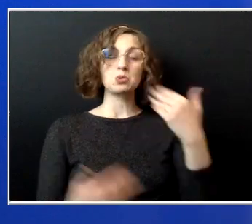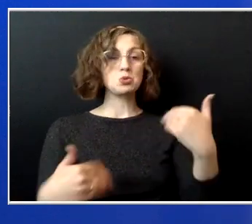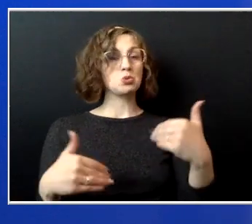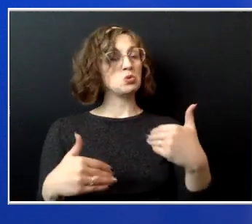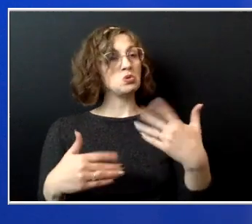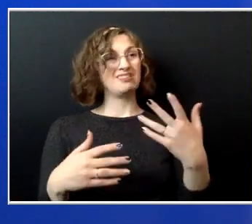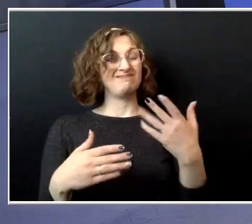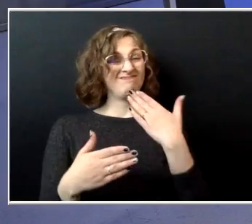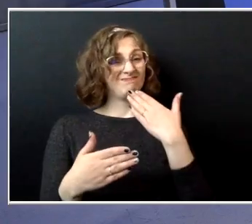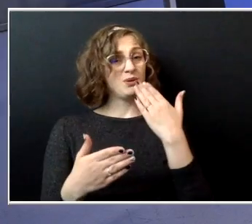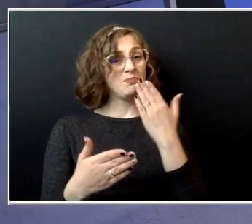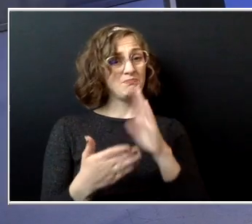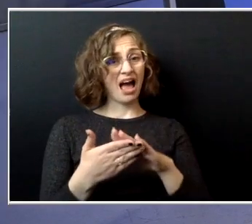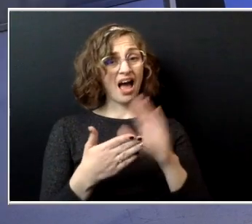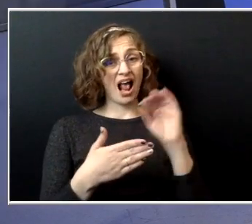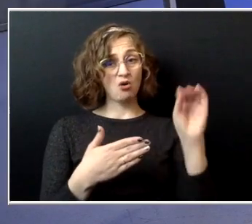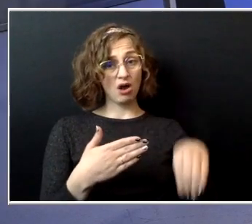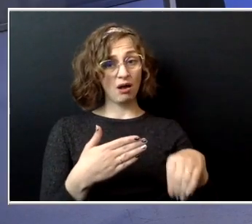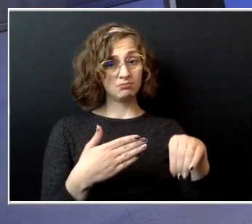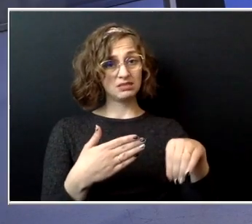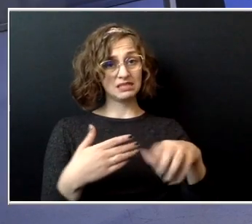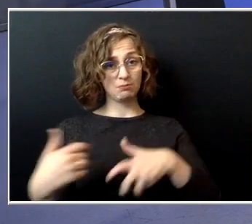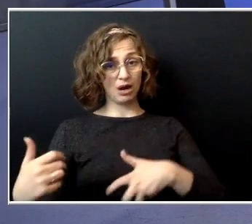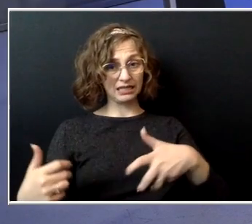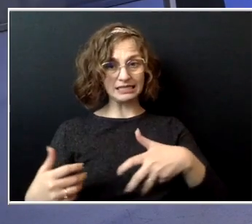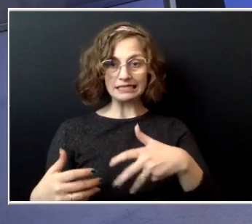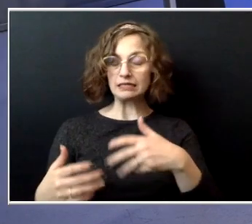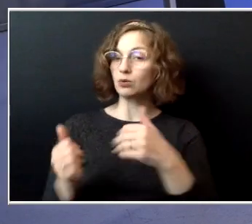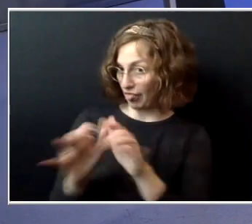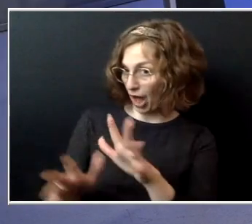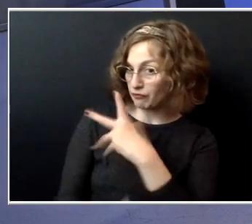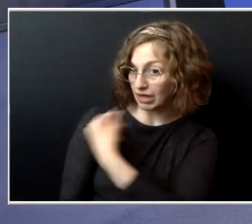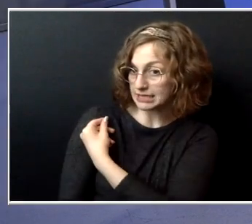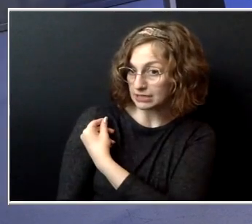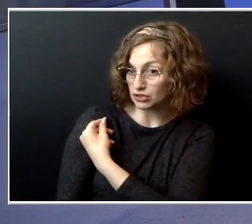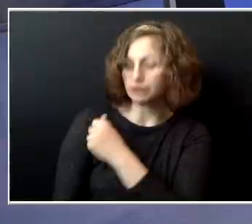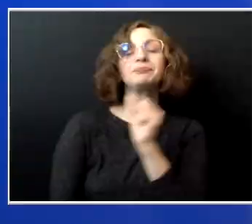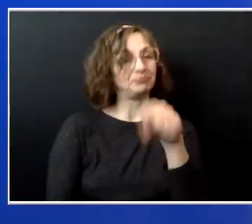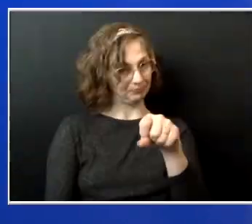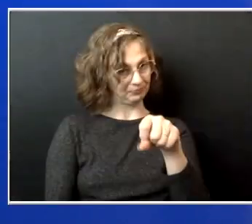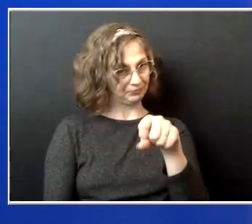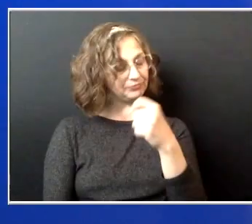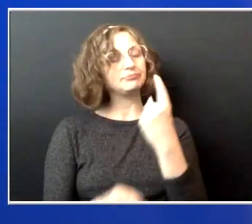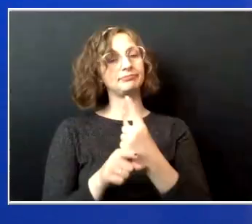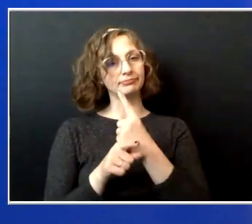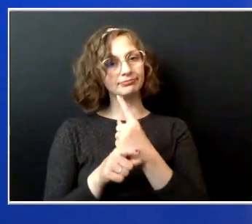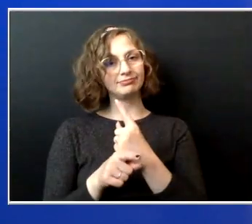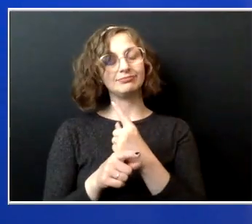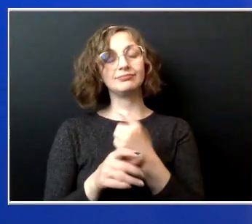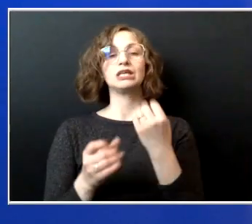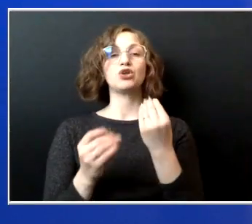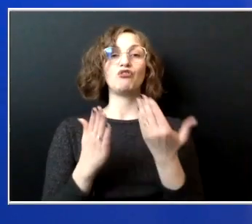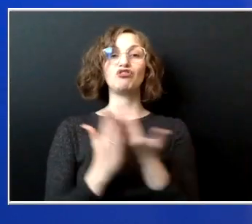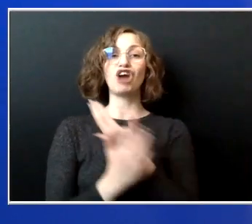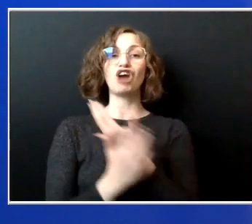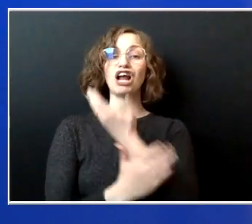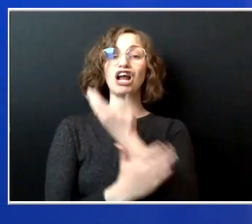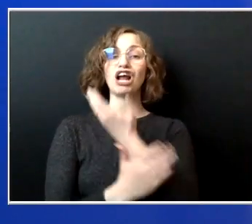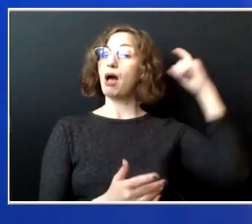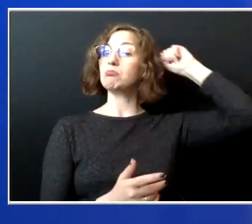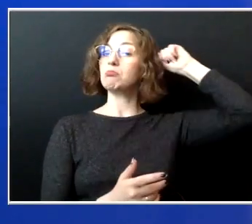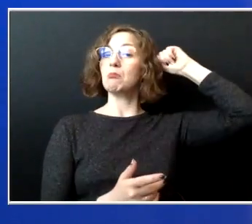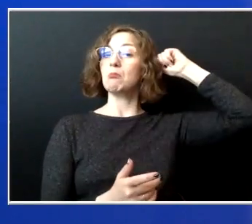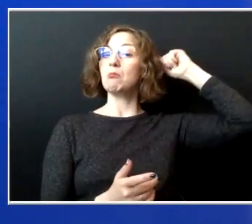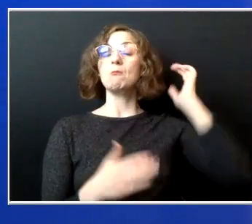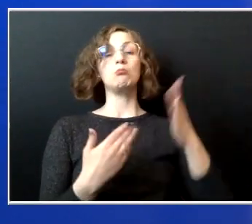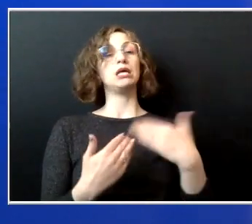Right, without vaccination. Right. Yeah. So that's You know, changed a and little fresh bit. in mind things are easily rememberable. So again,